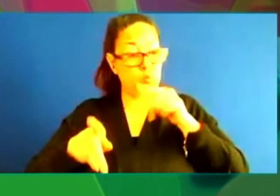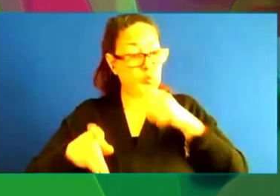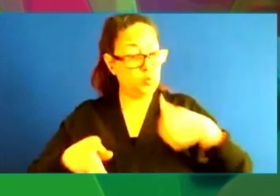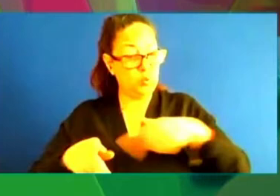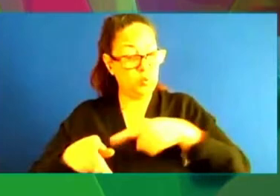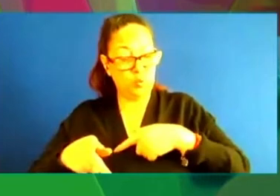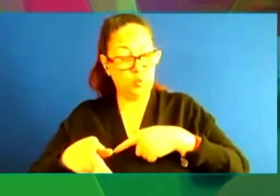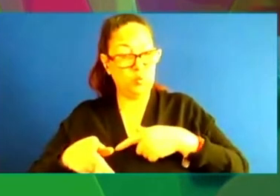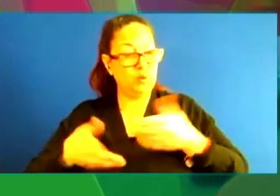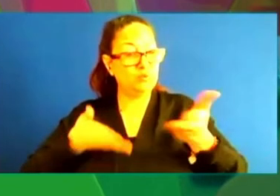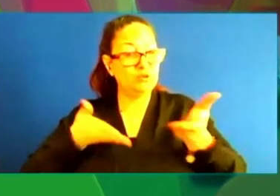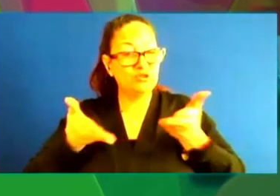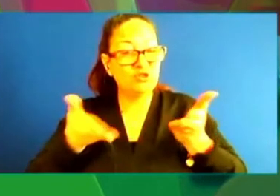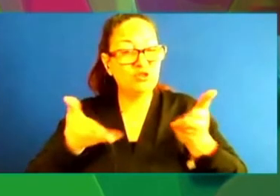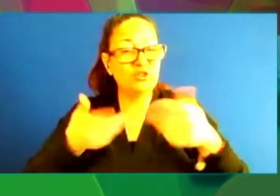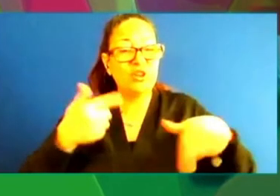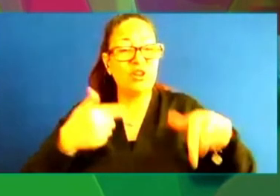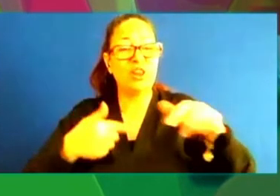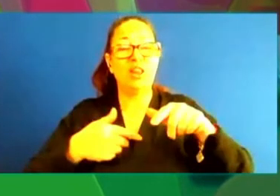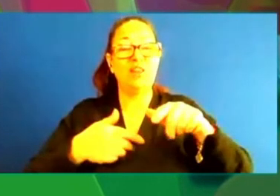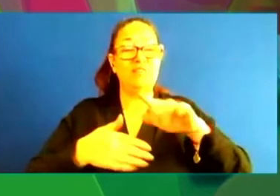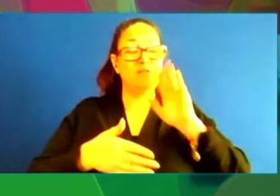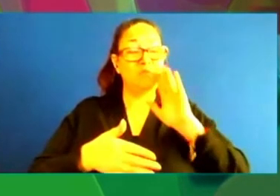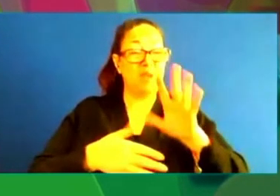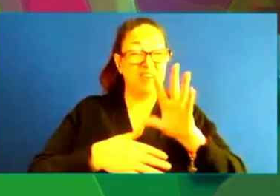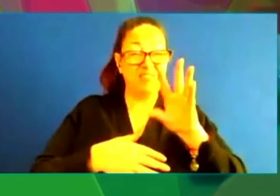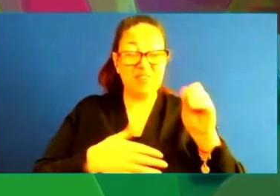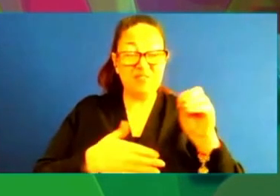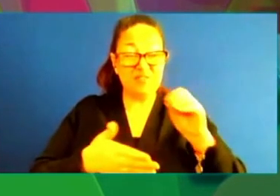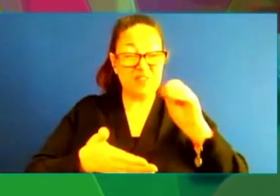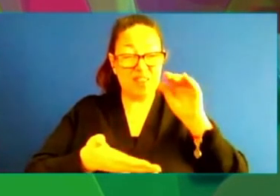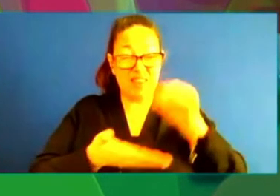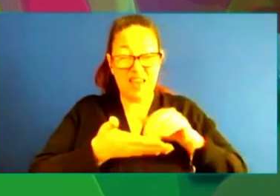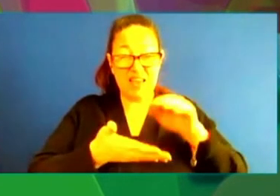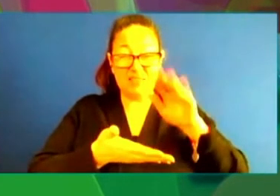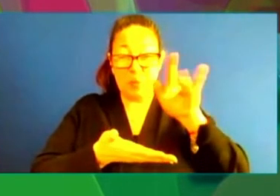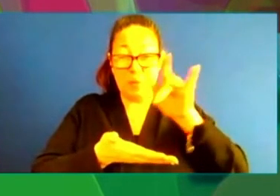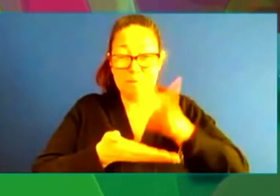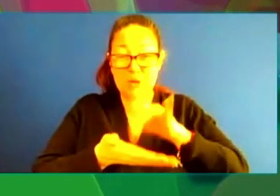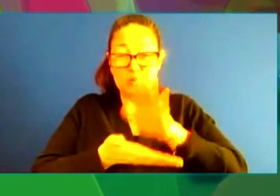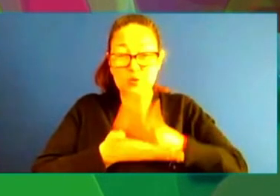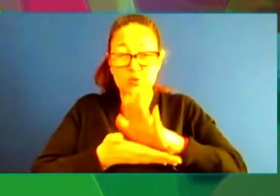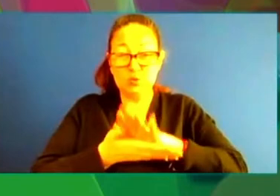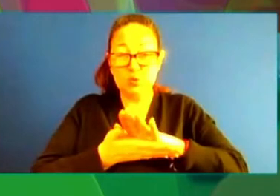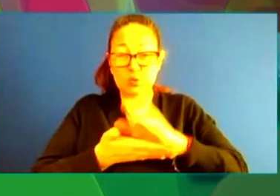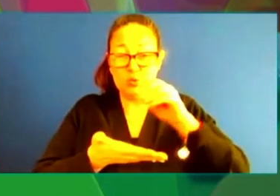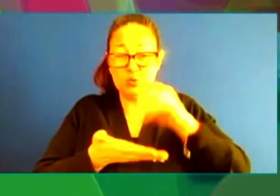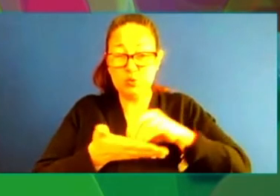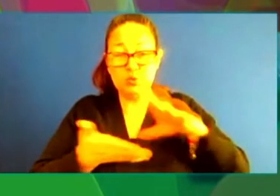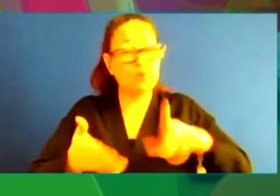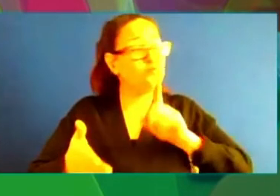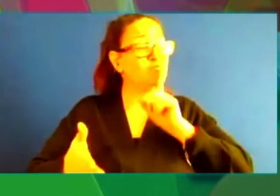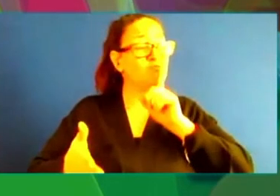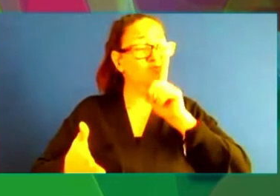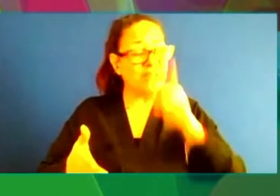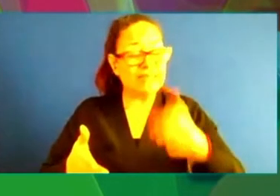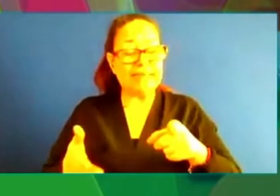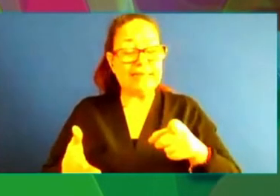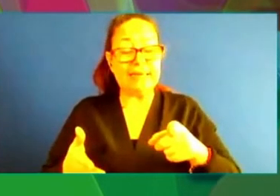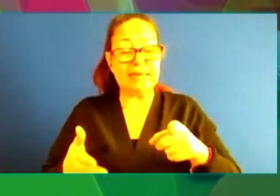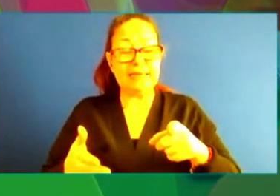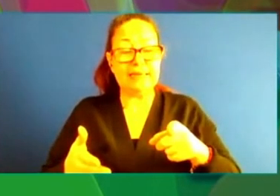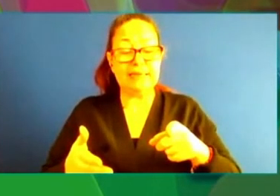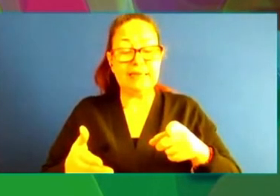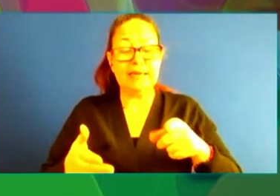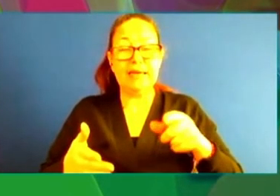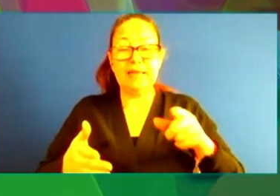Junior Scholars Program, 150 middle and high school students who were, you know, at the time really taken